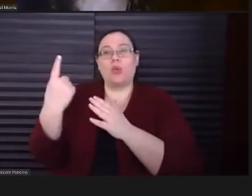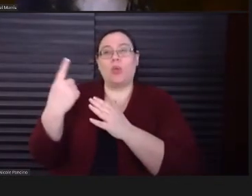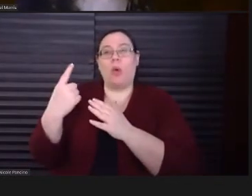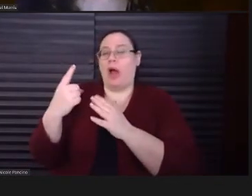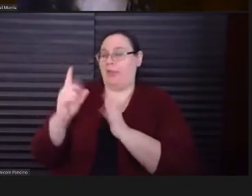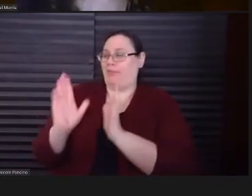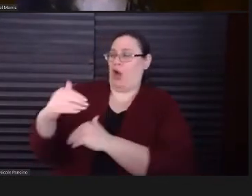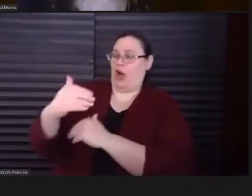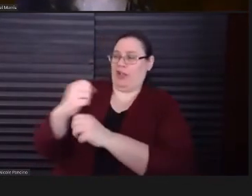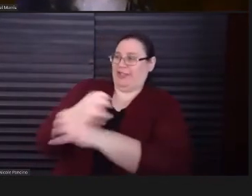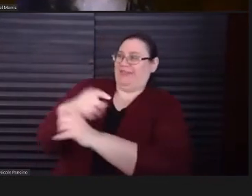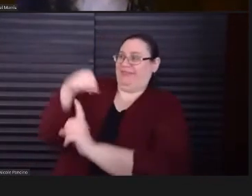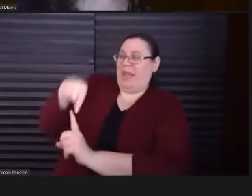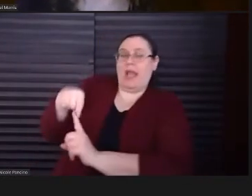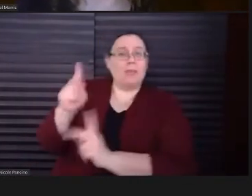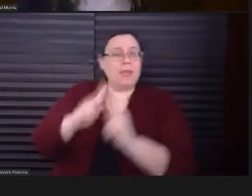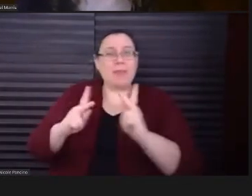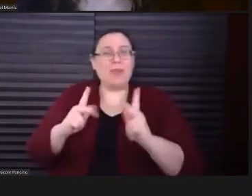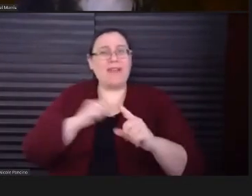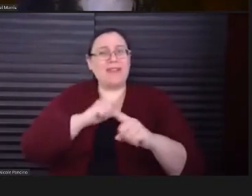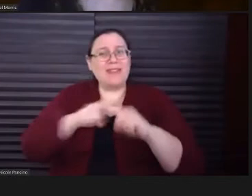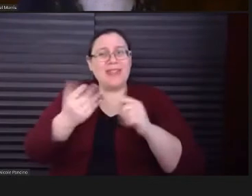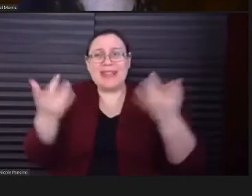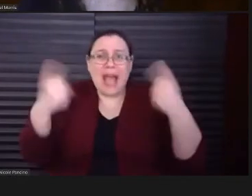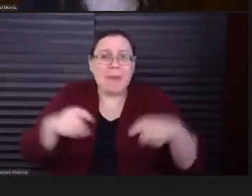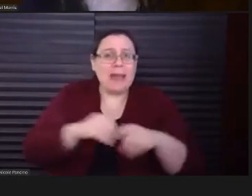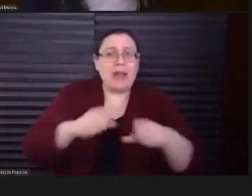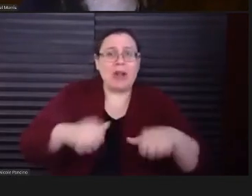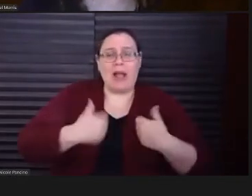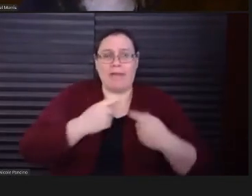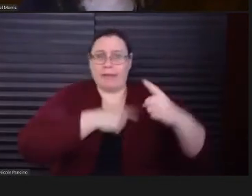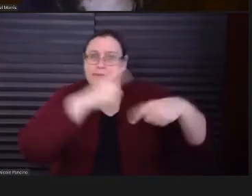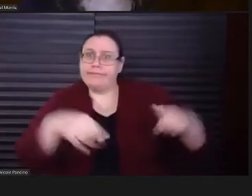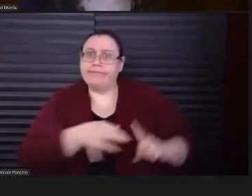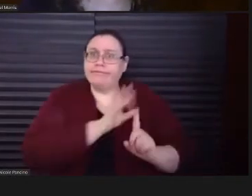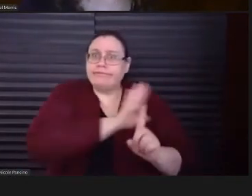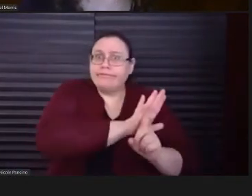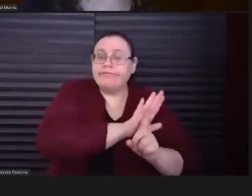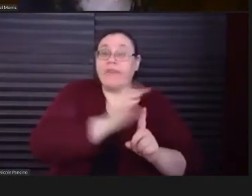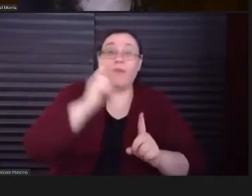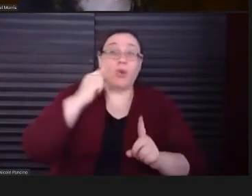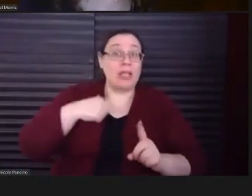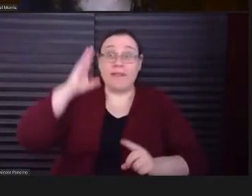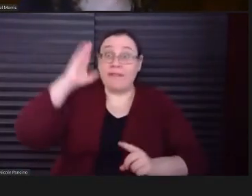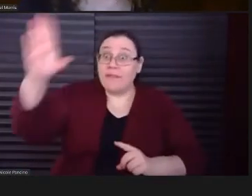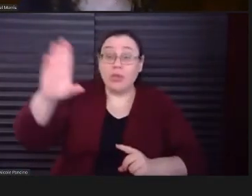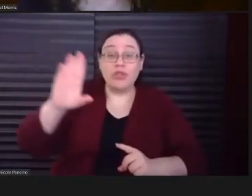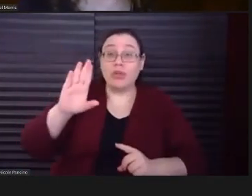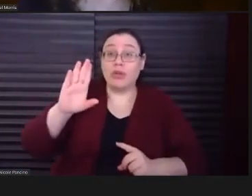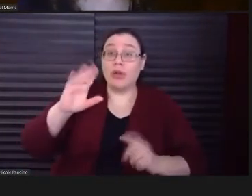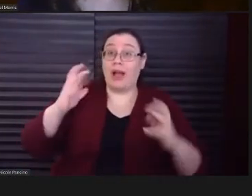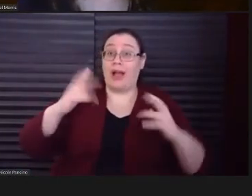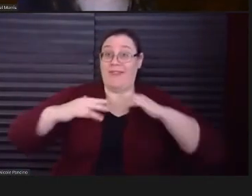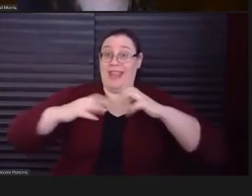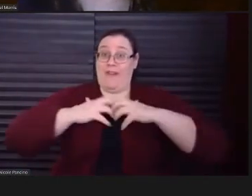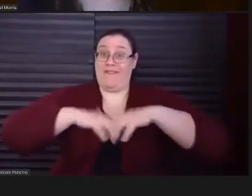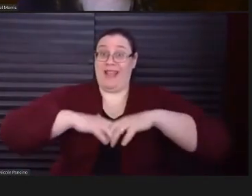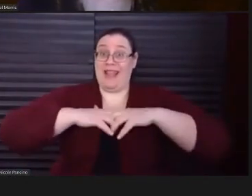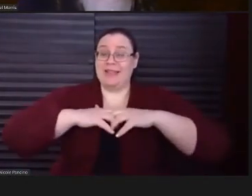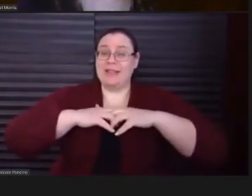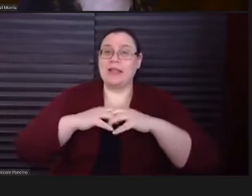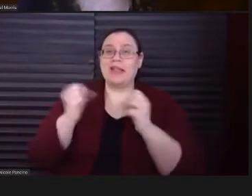are complicated and have different things. For me, the real future of interface is multimodal. You're going to have a